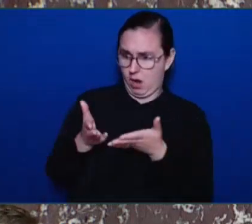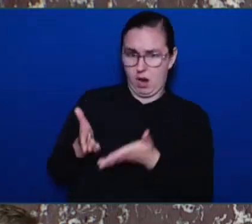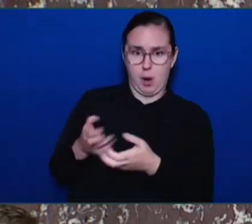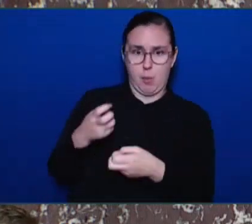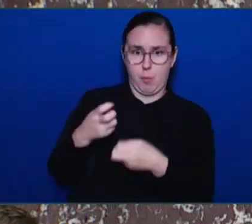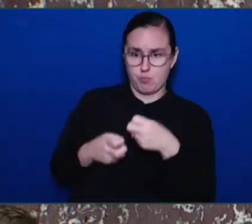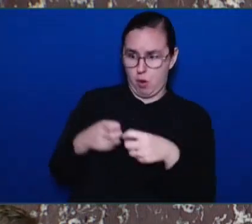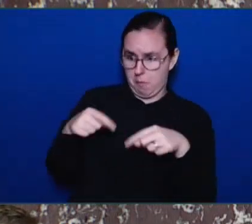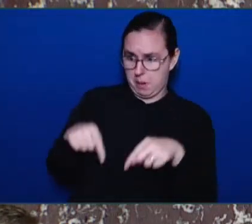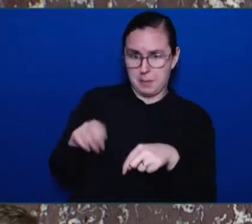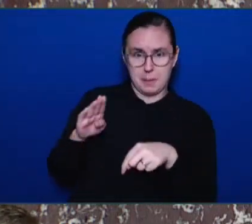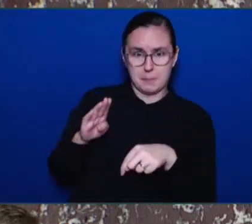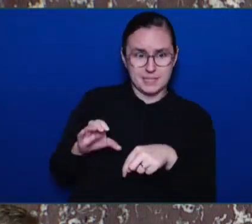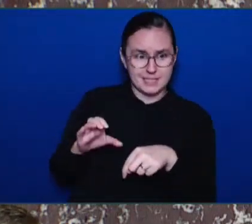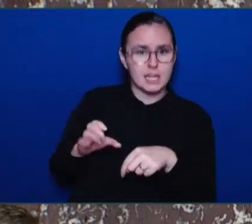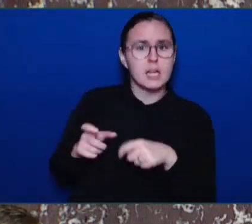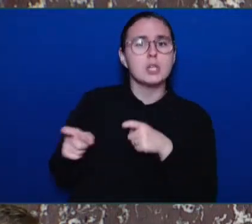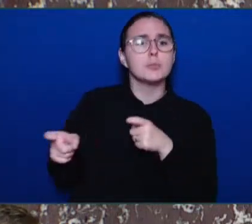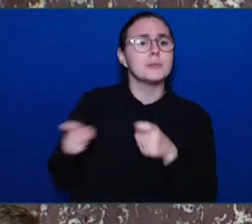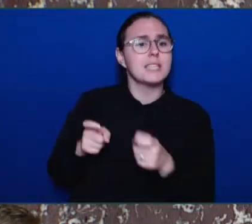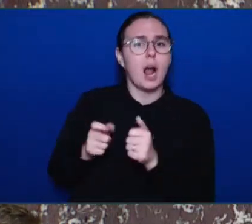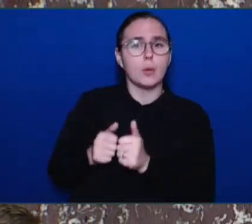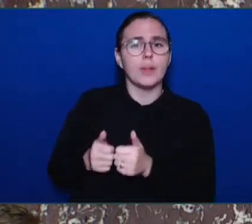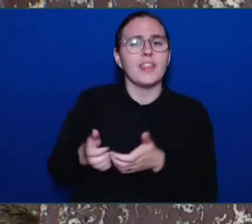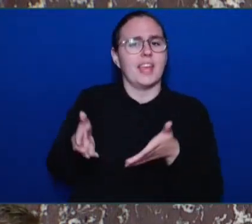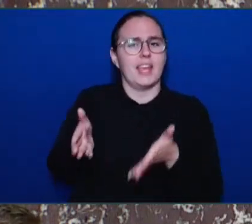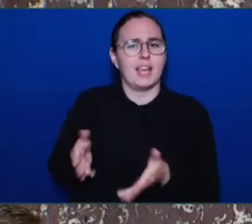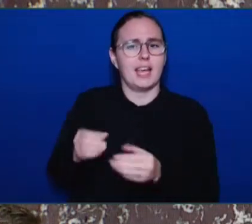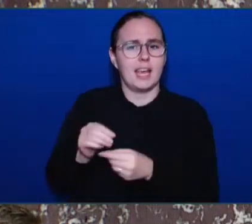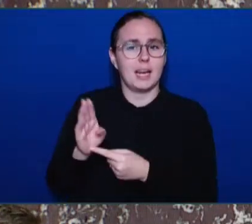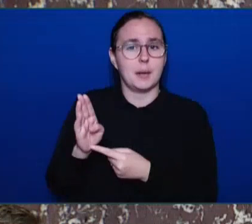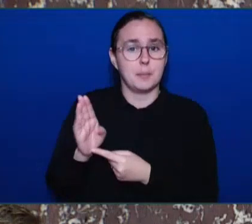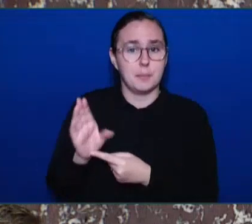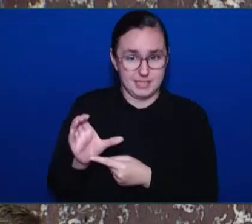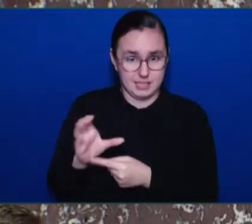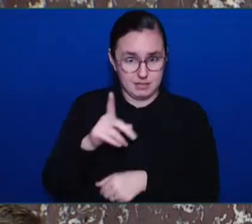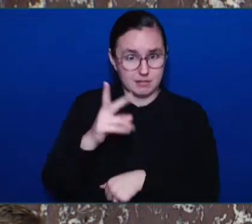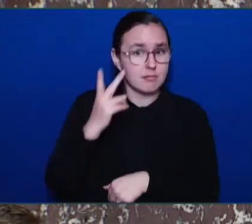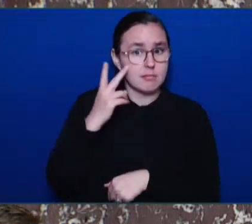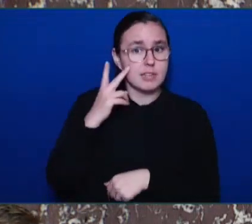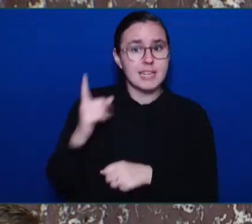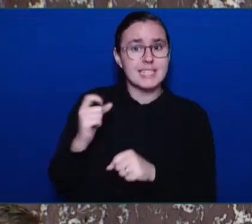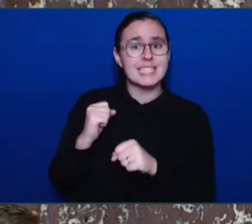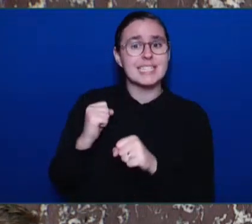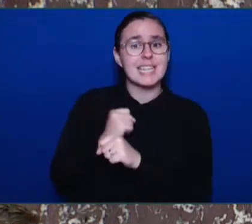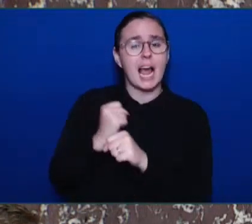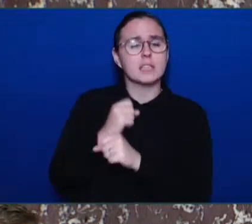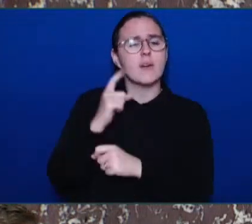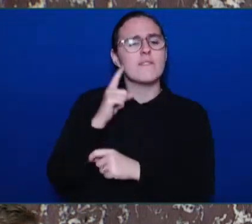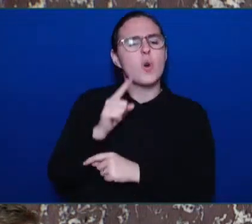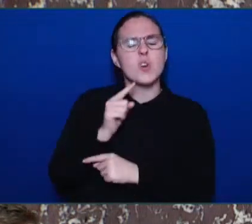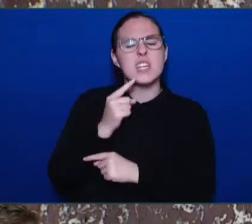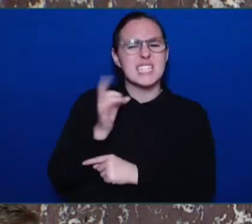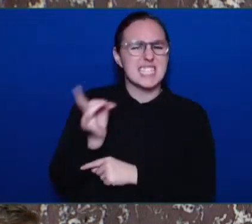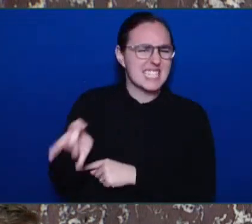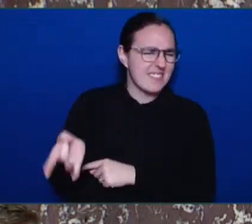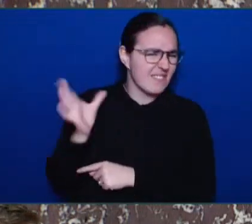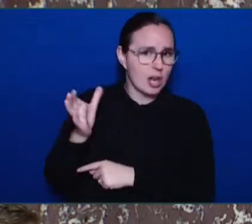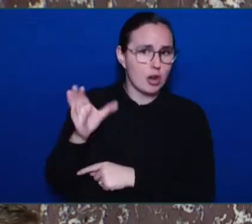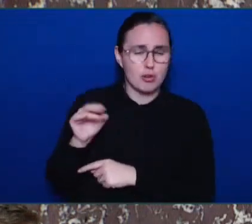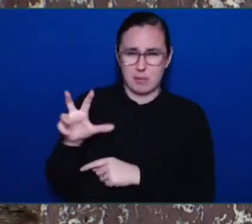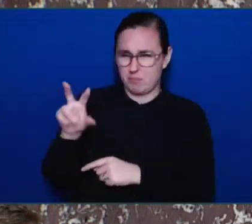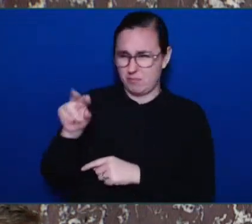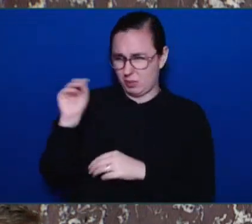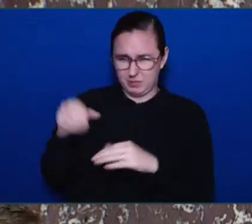Crime Severity Index. They've increased 30% under this soft-on-crime Premier's watch. 75% increase in the rate of